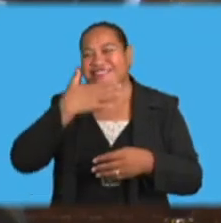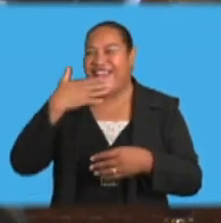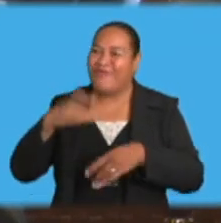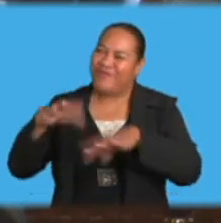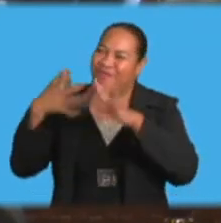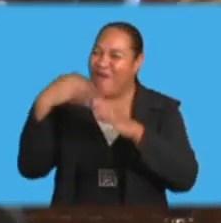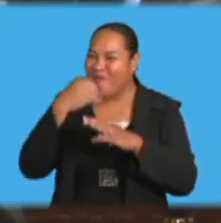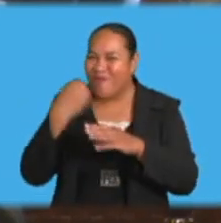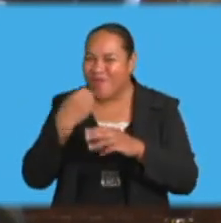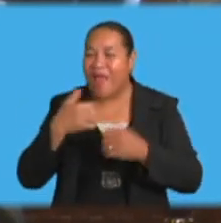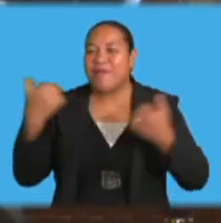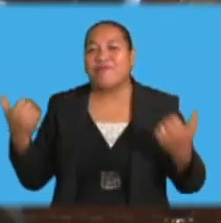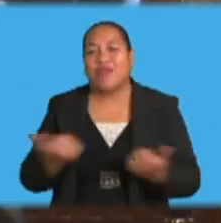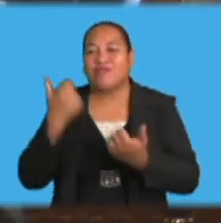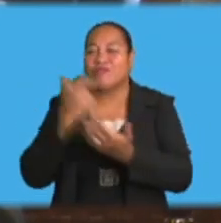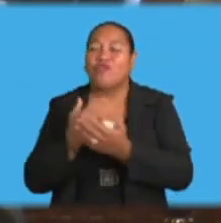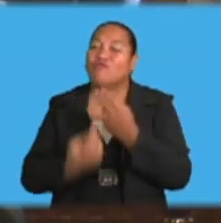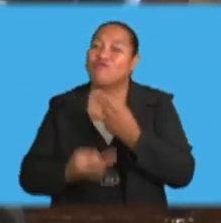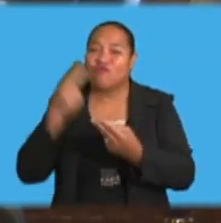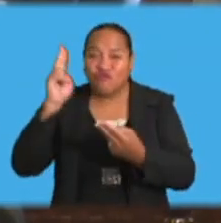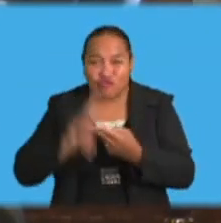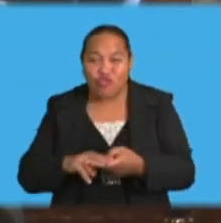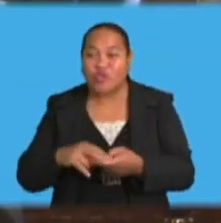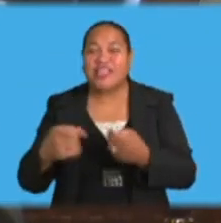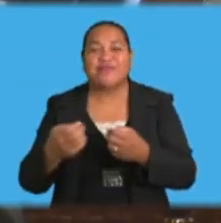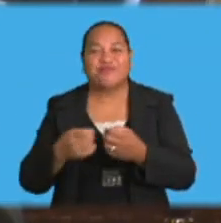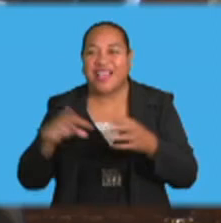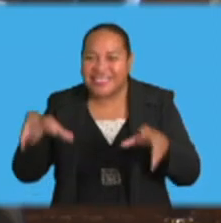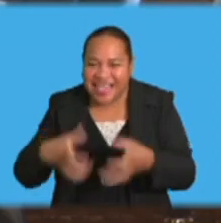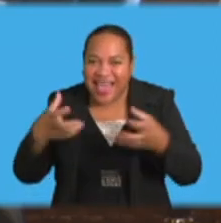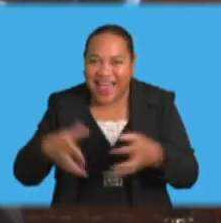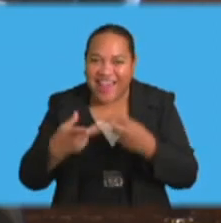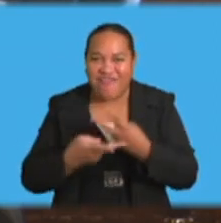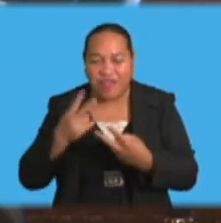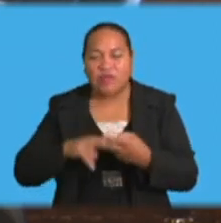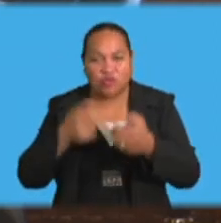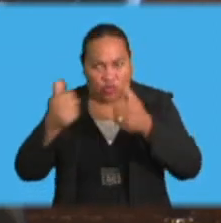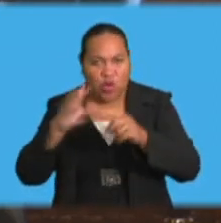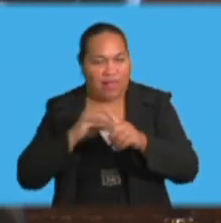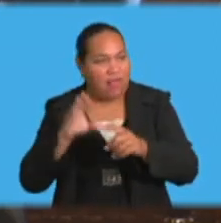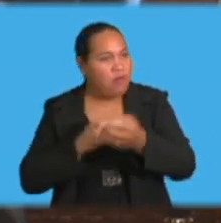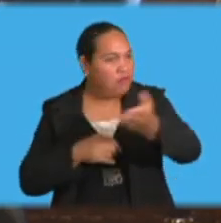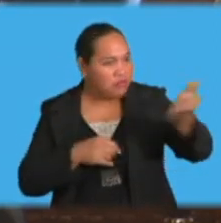getting now, lots of fruits and salads and vegetables, and I think that's a good example for the rest of the country.